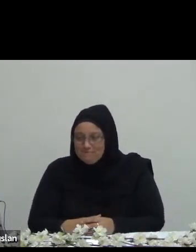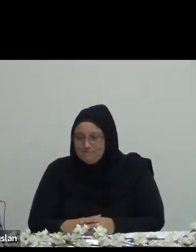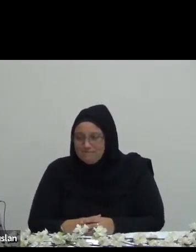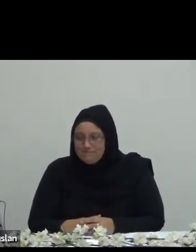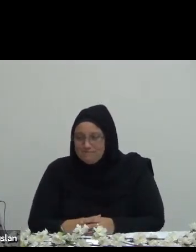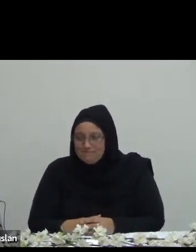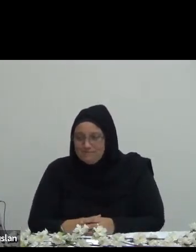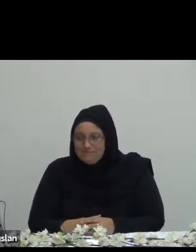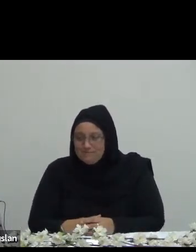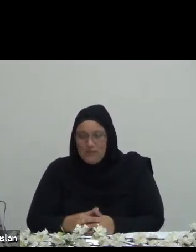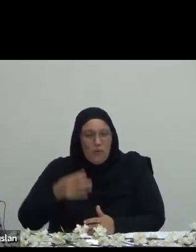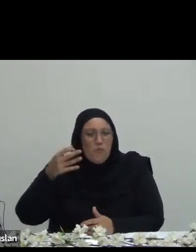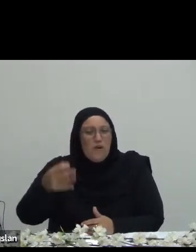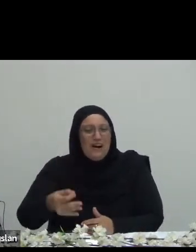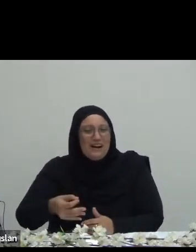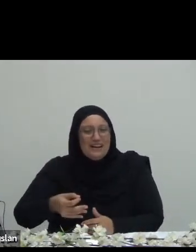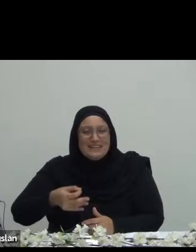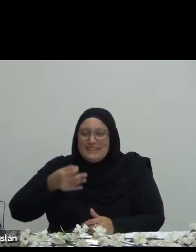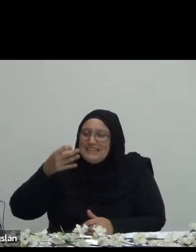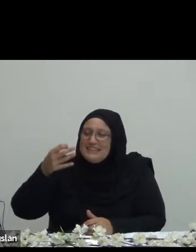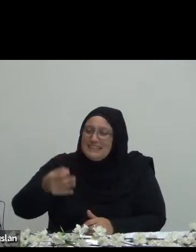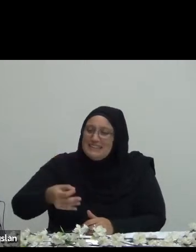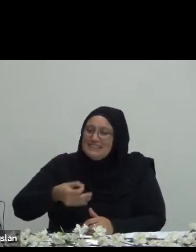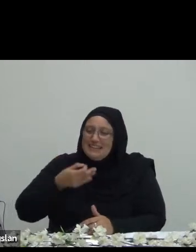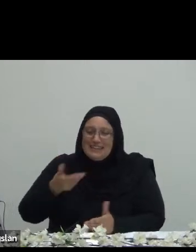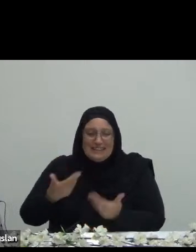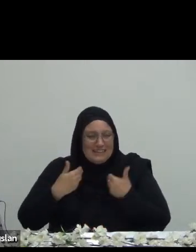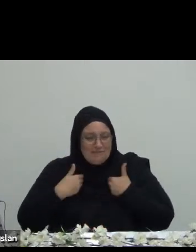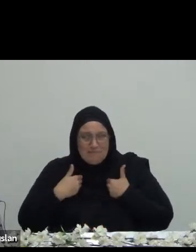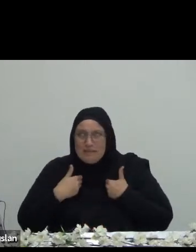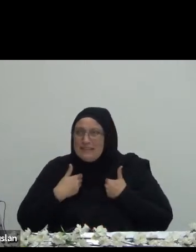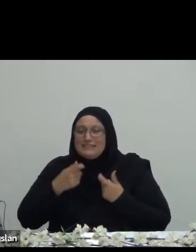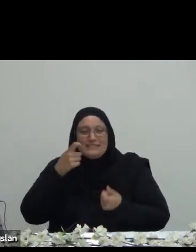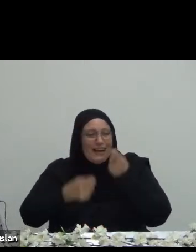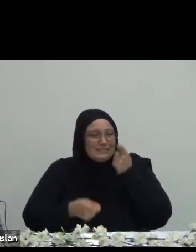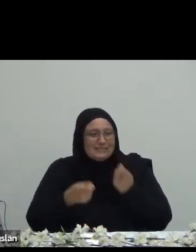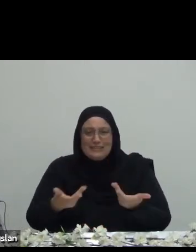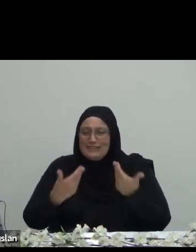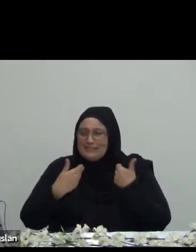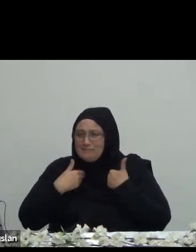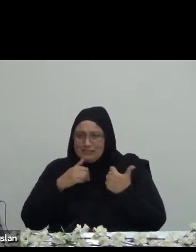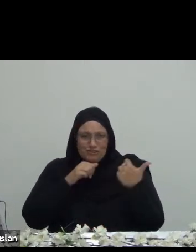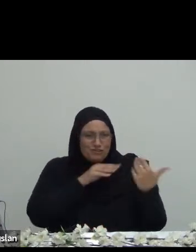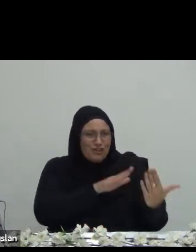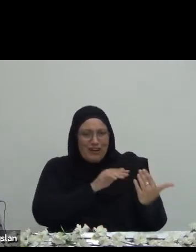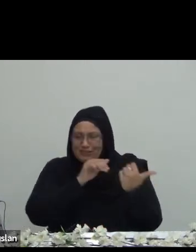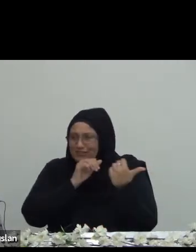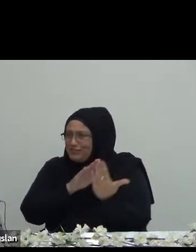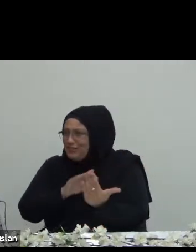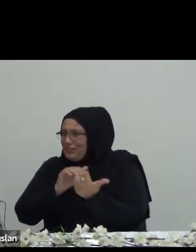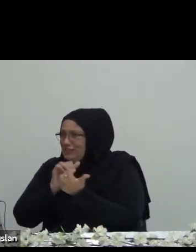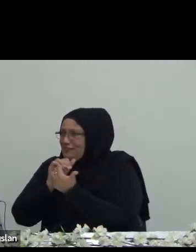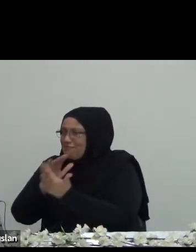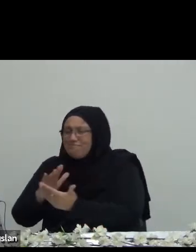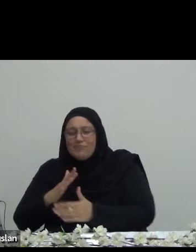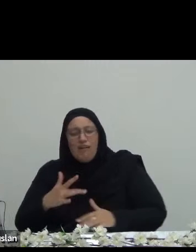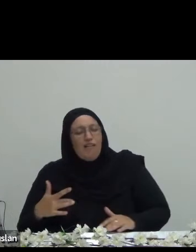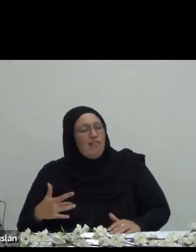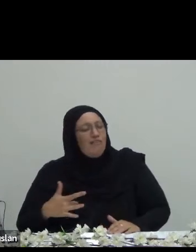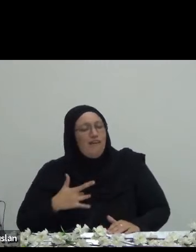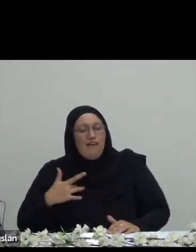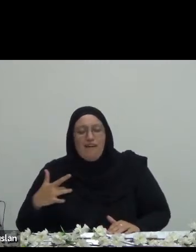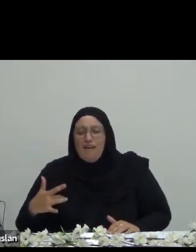This waiting comes with trials and challenges. Life is